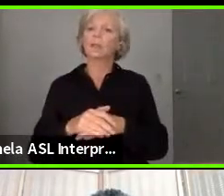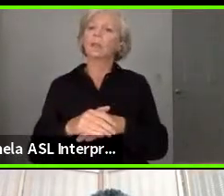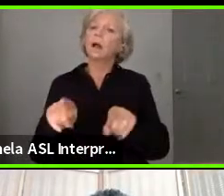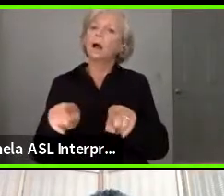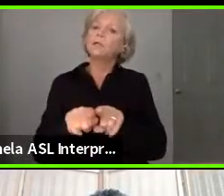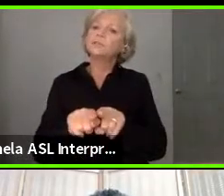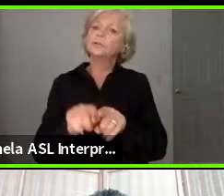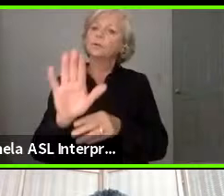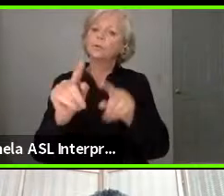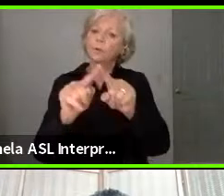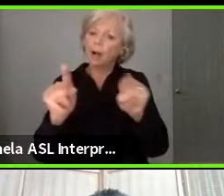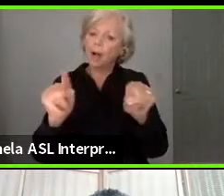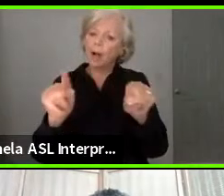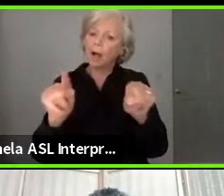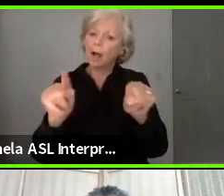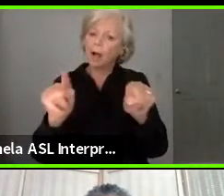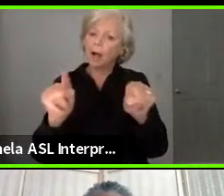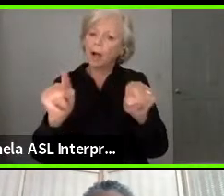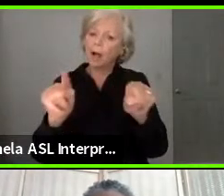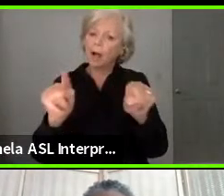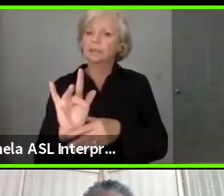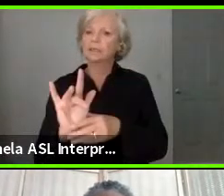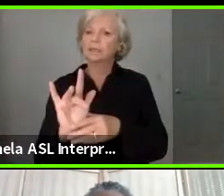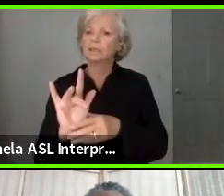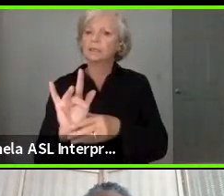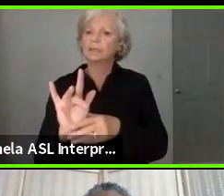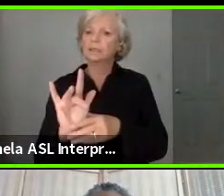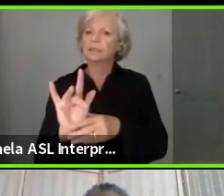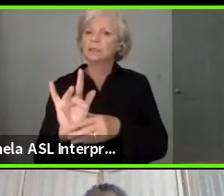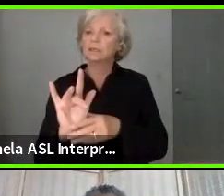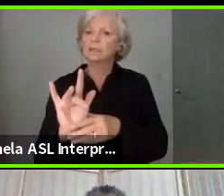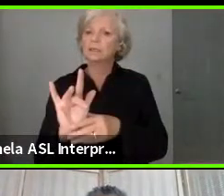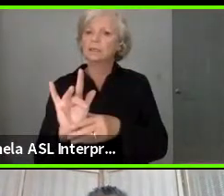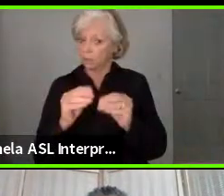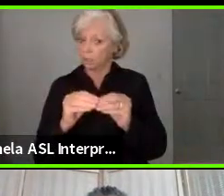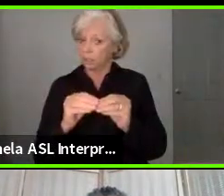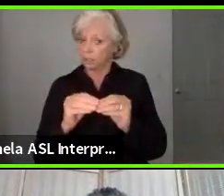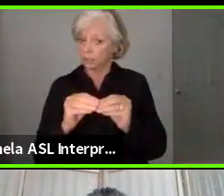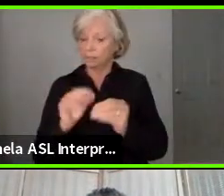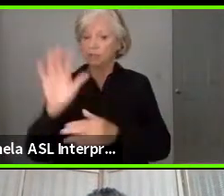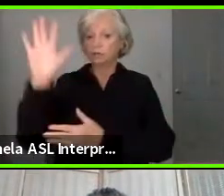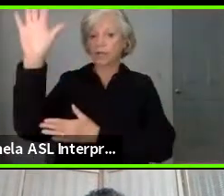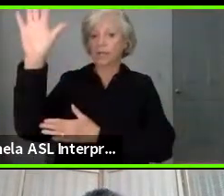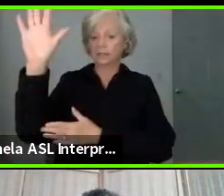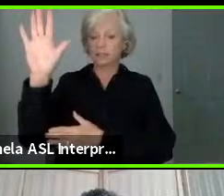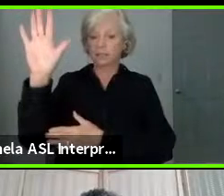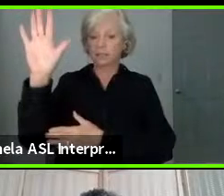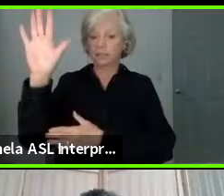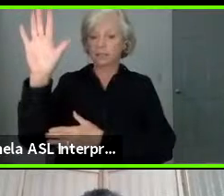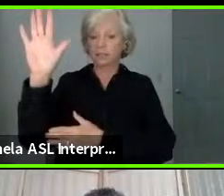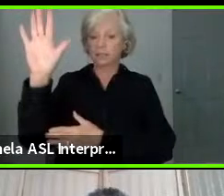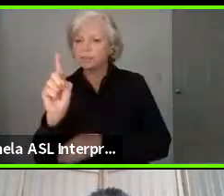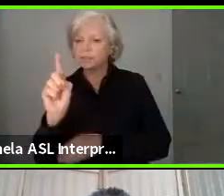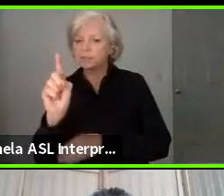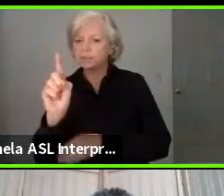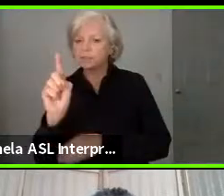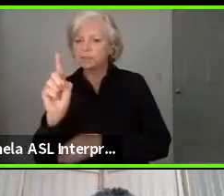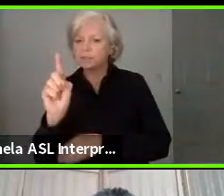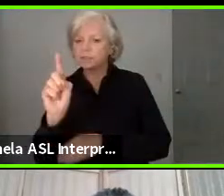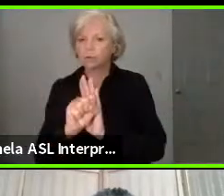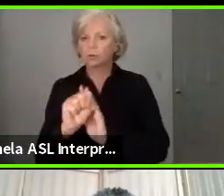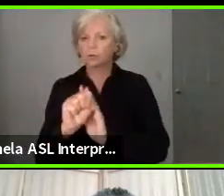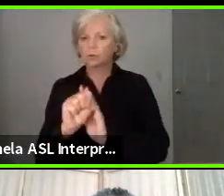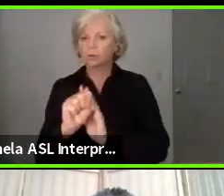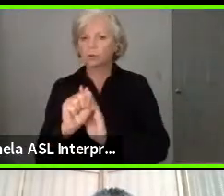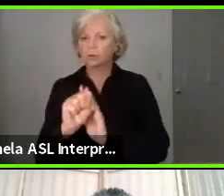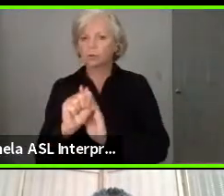you would think we should meet, maybe just raise your hand. Use the hand raise icon, and we can get a sense of how many people we'll have. And